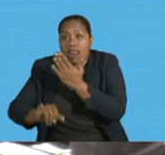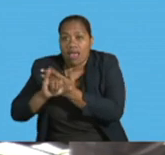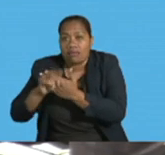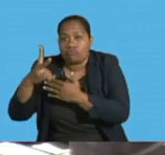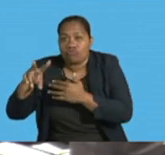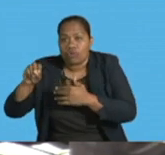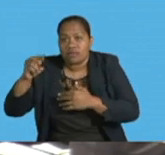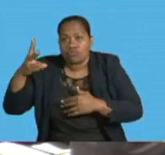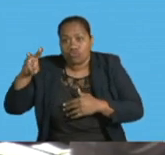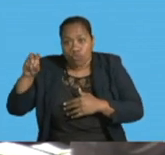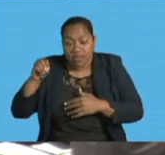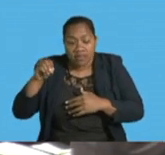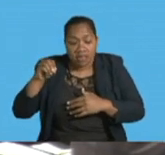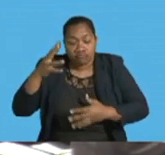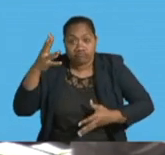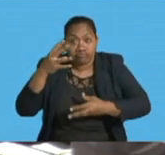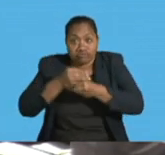of the project is